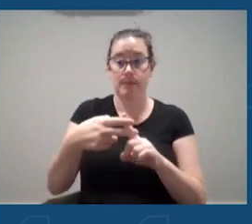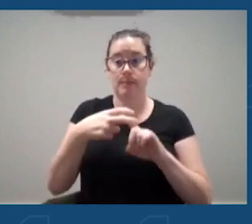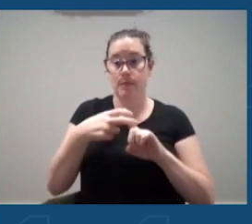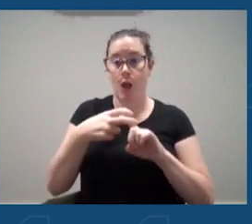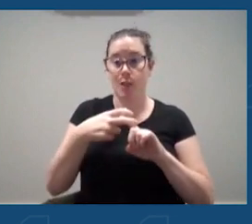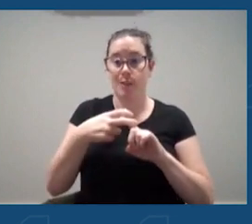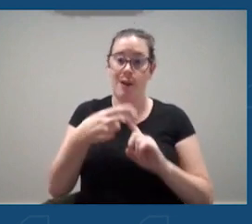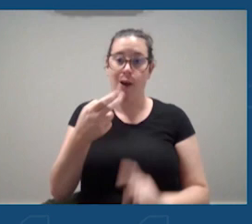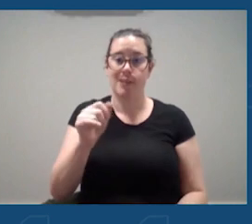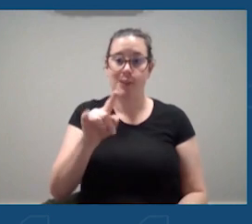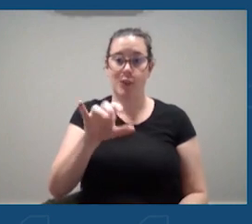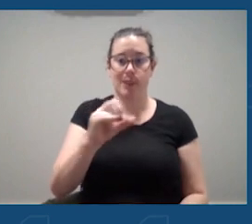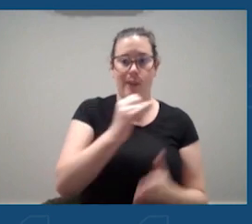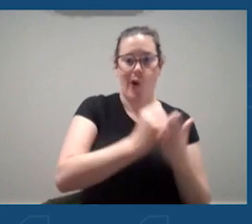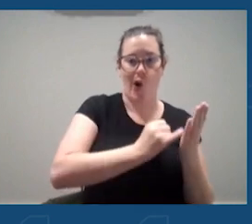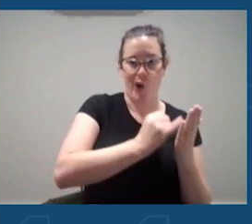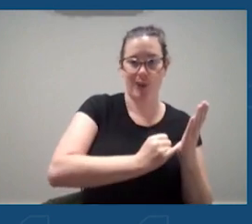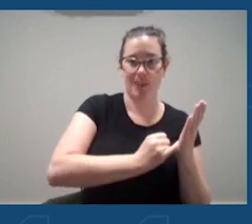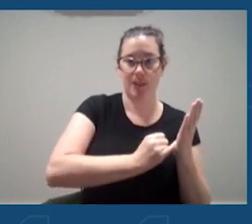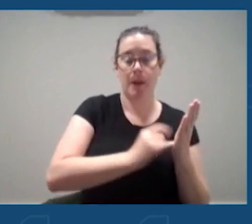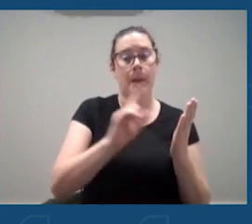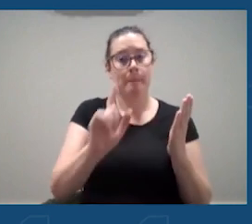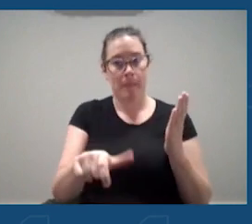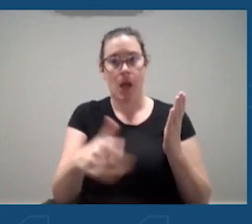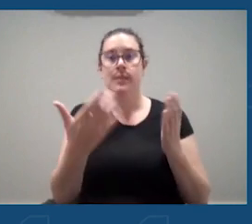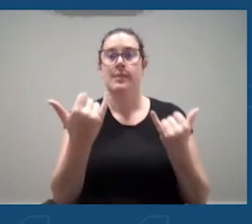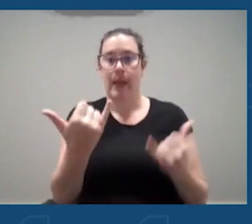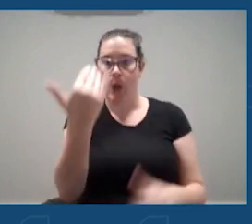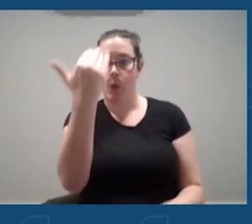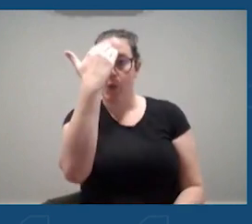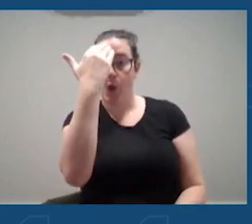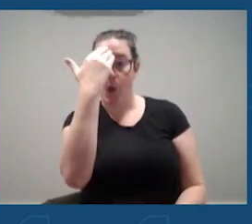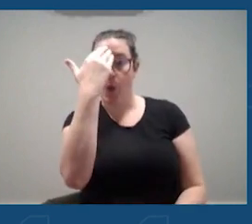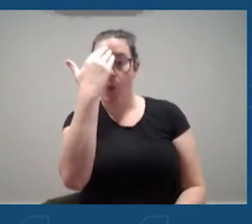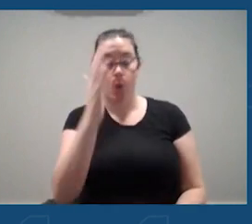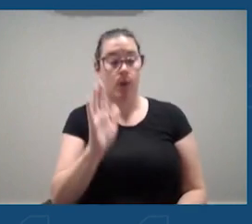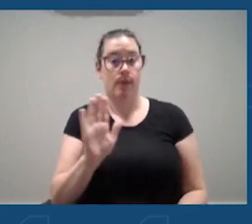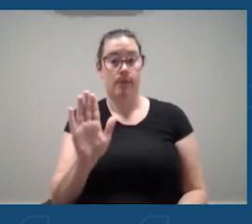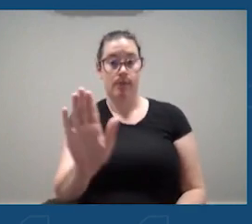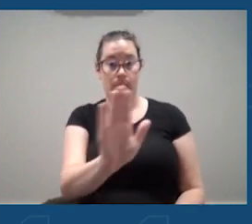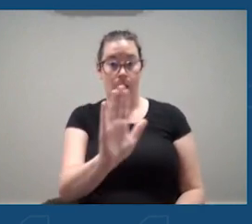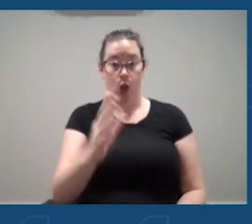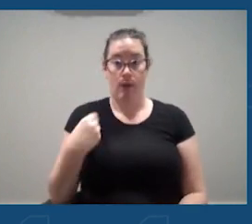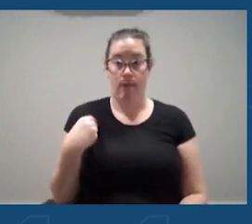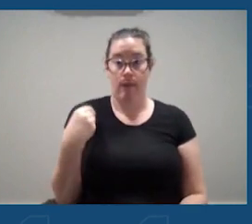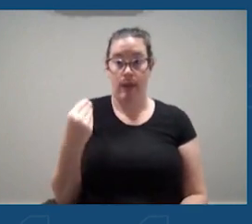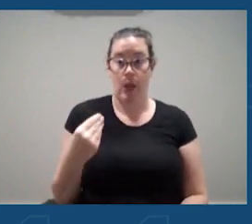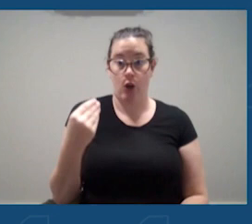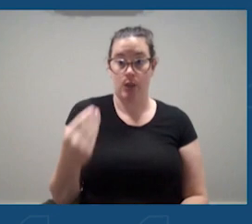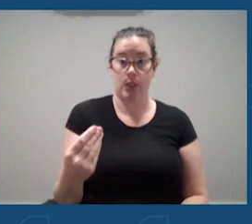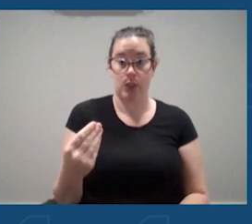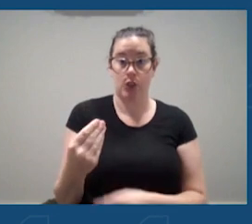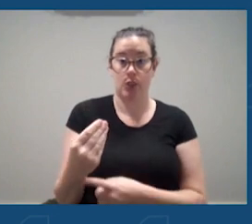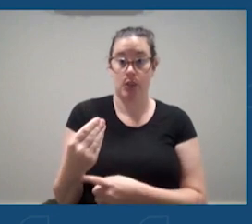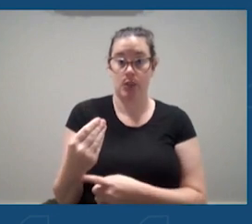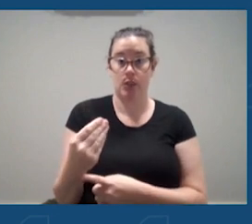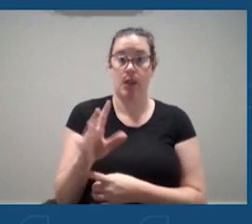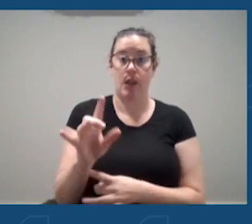confront the fact that their heritage is a heritage of hatred and